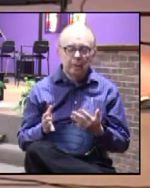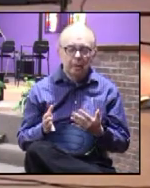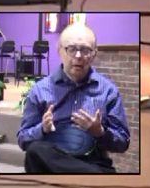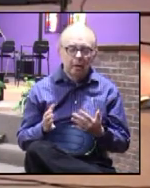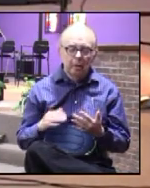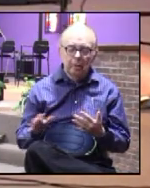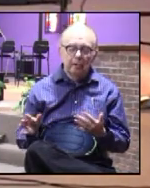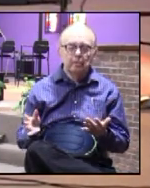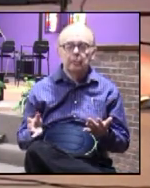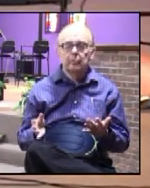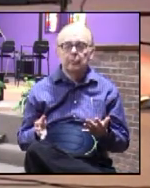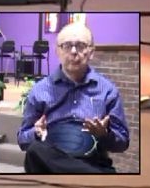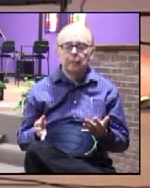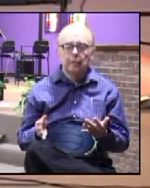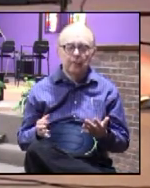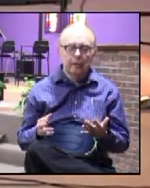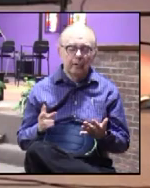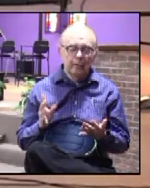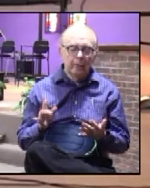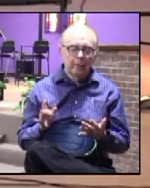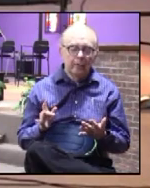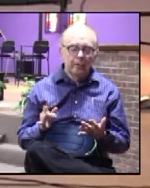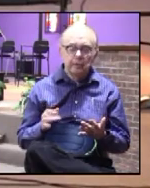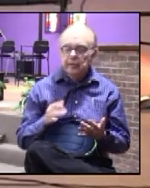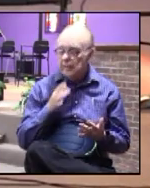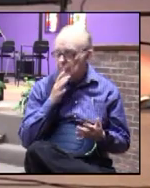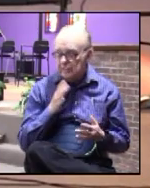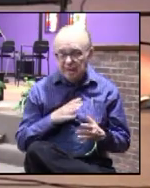children or a 25 in ladies